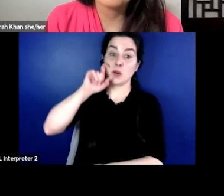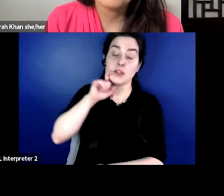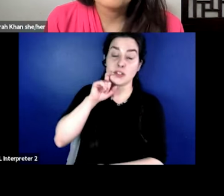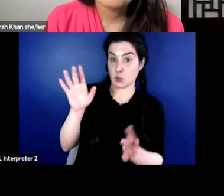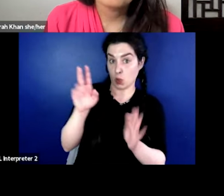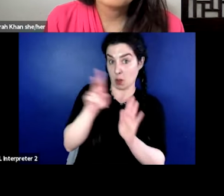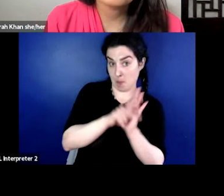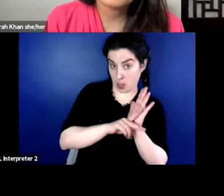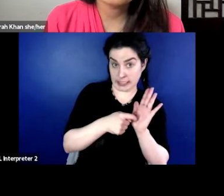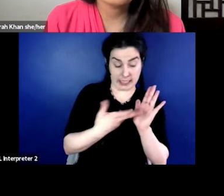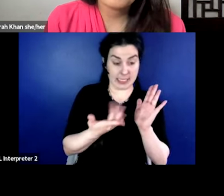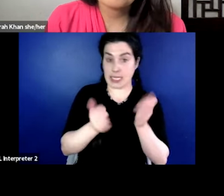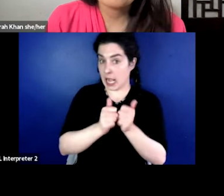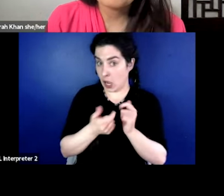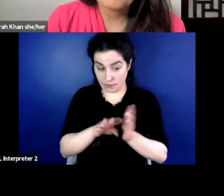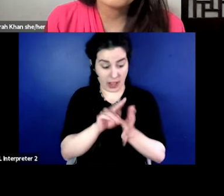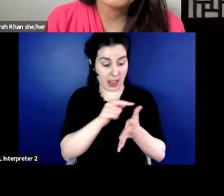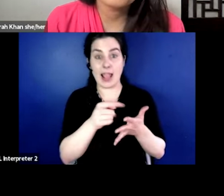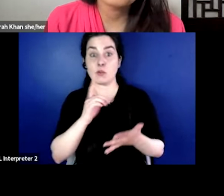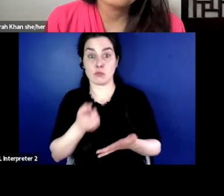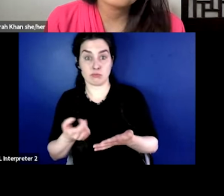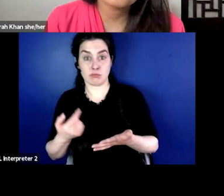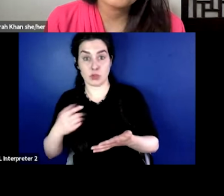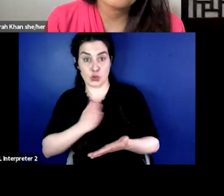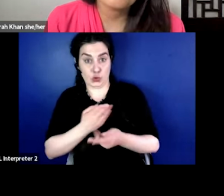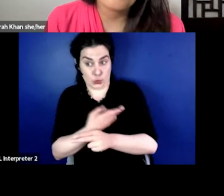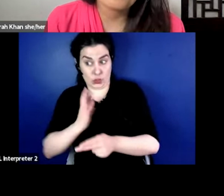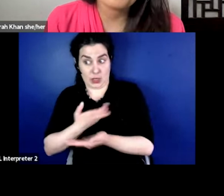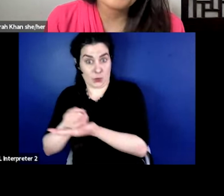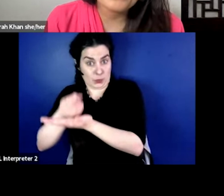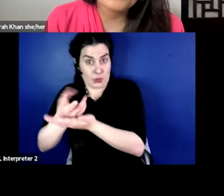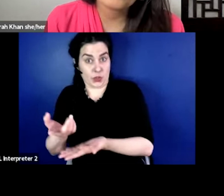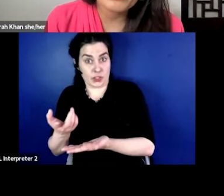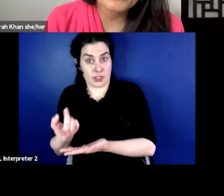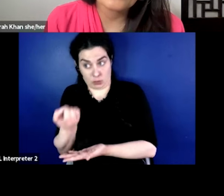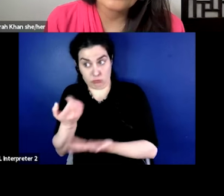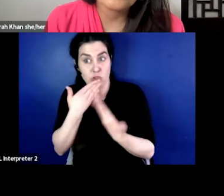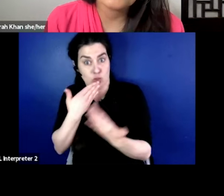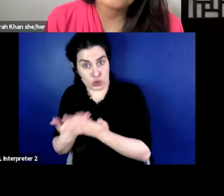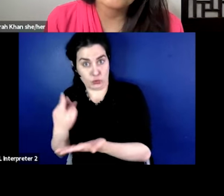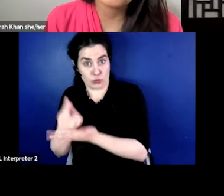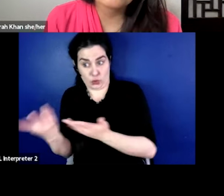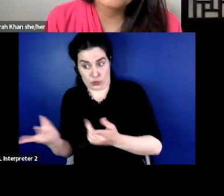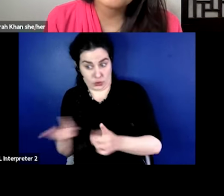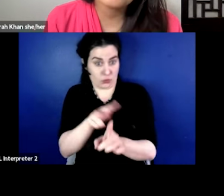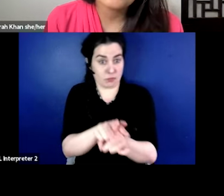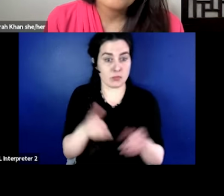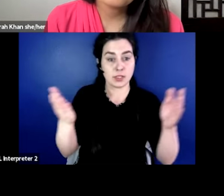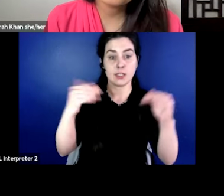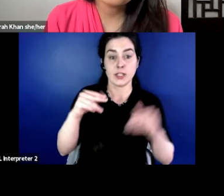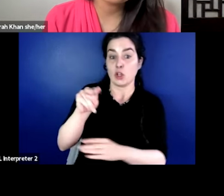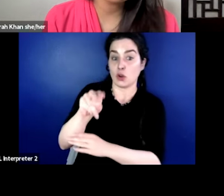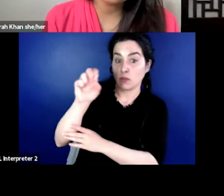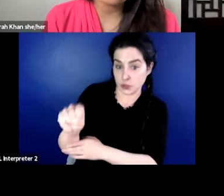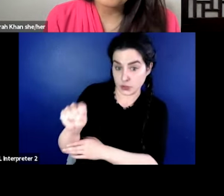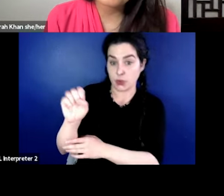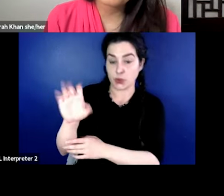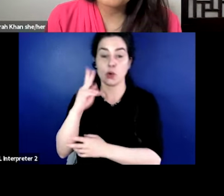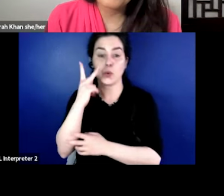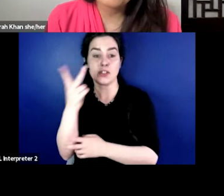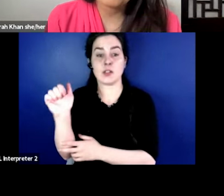to. We're seeing that we have a great partnership with the Nova Scotia Aniganish Women's Center and Sexual Assault Services. They're using our